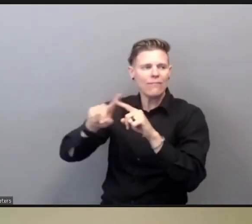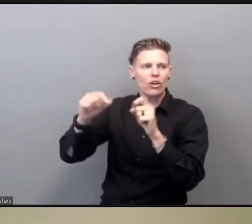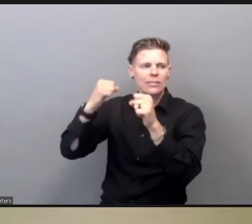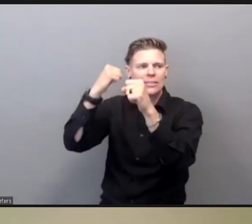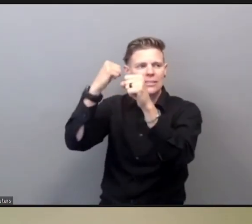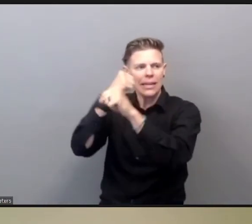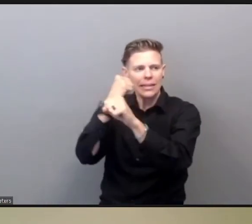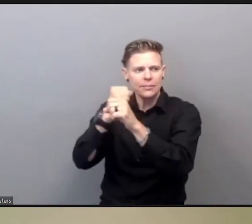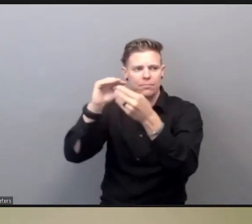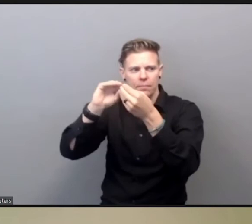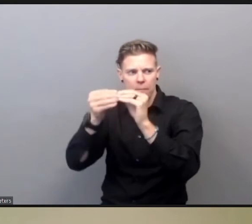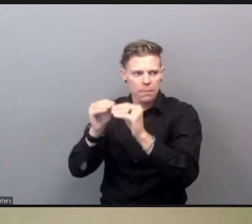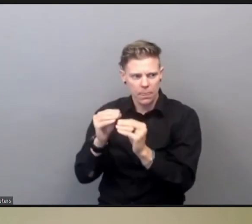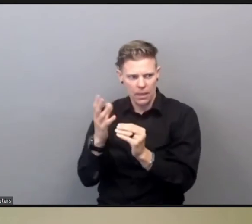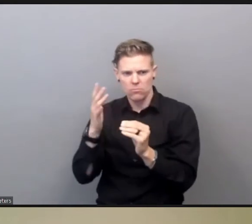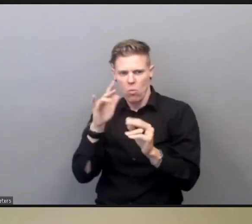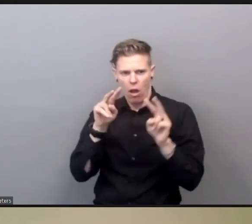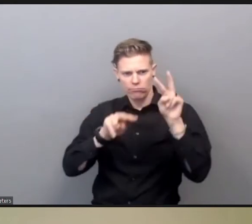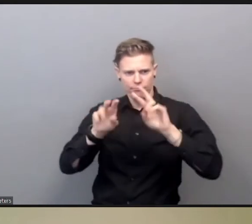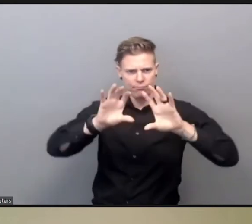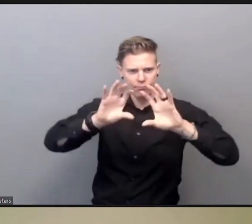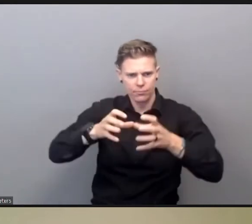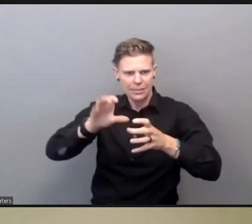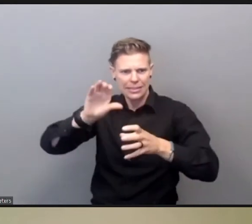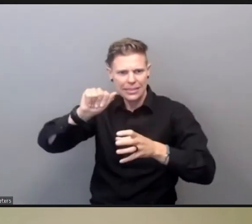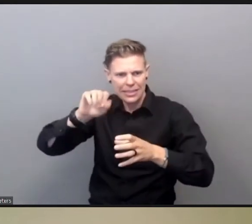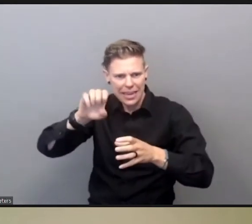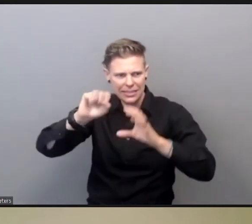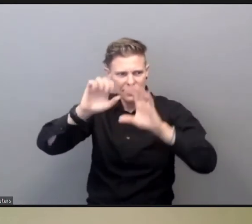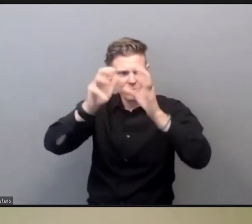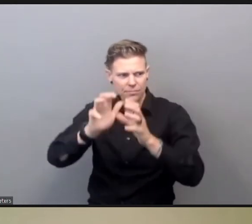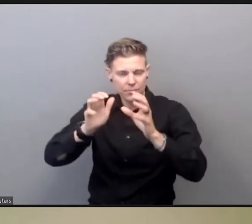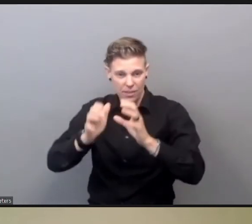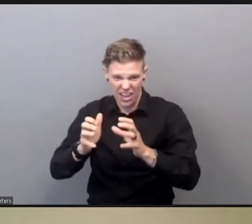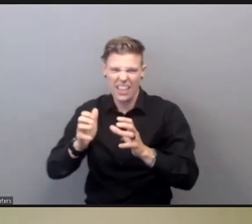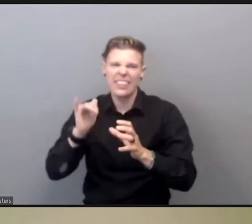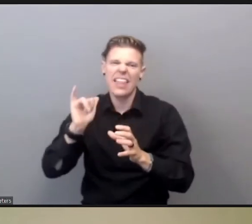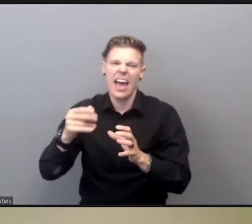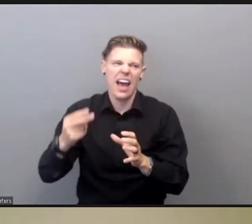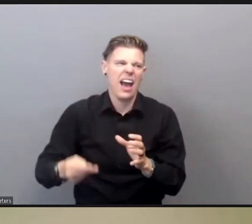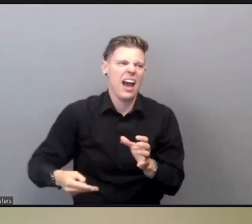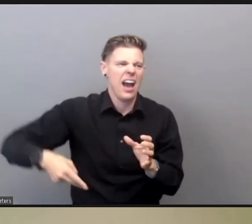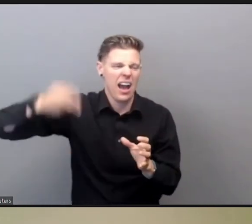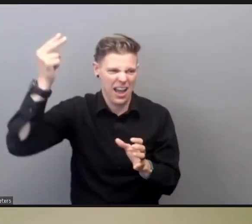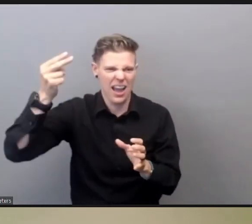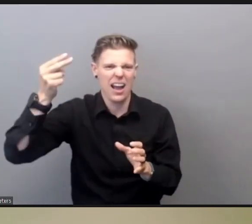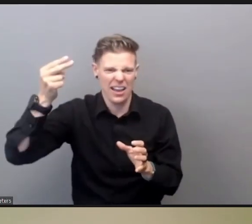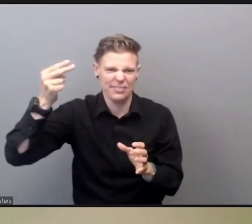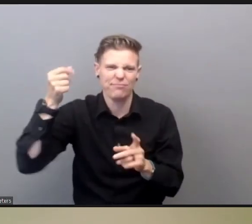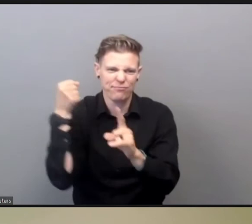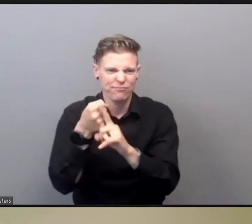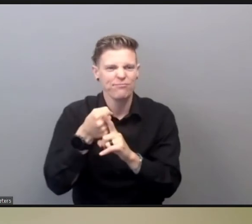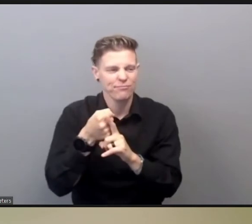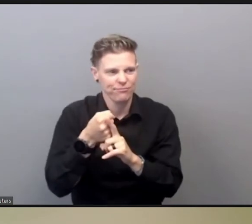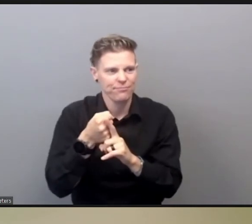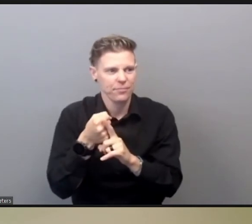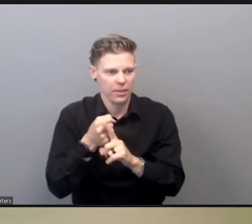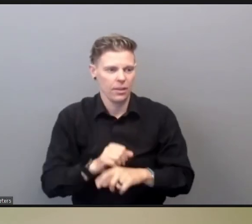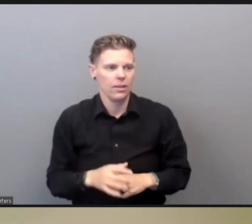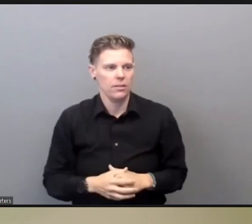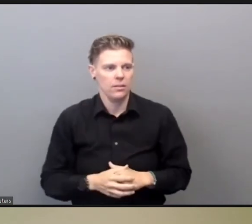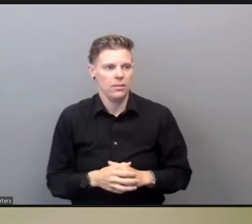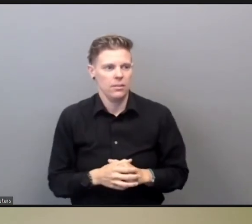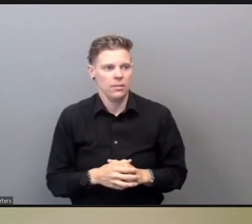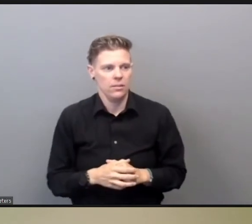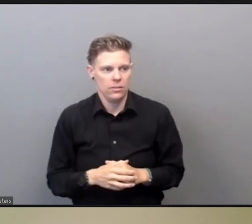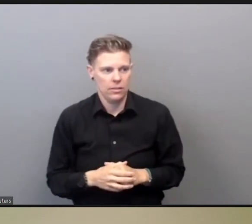ever been. And we believe that a good part of that, although we don't have hard data, is from people who delayed care for diabetes,